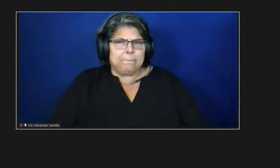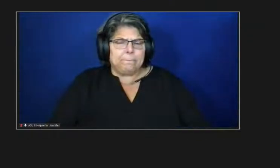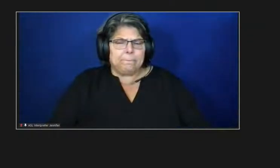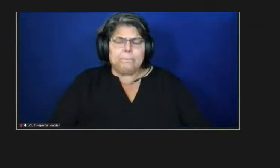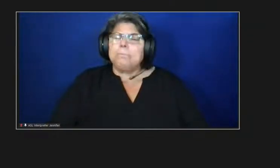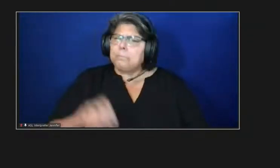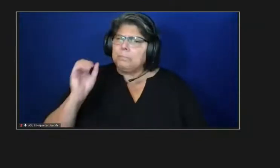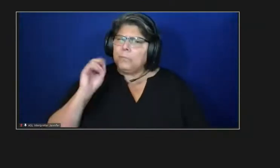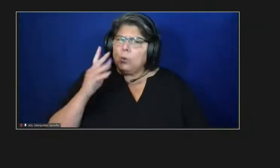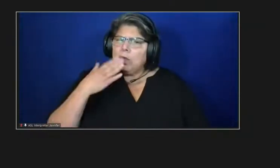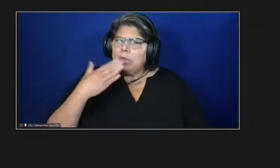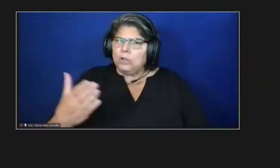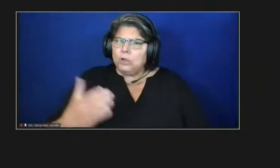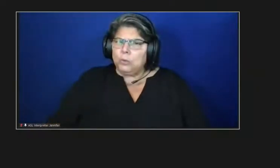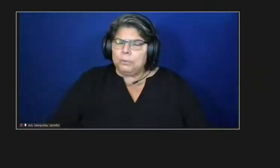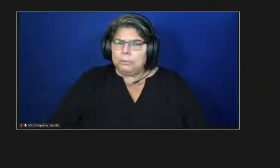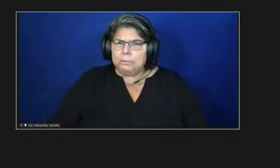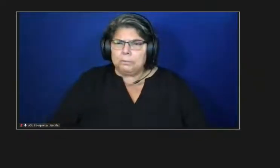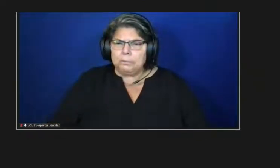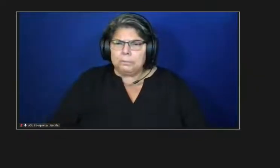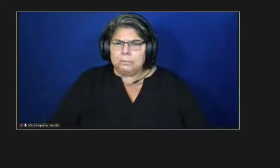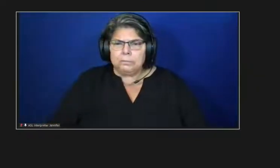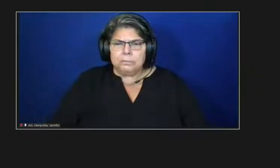Okay, thank you.